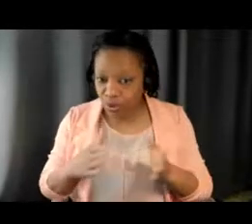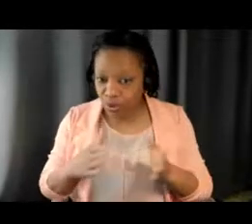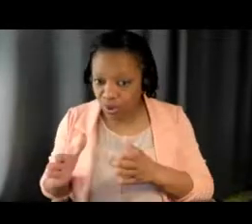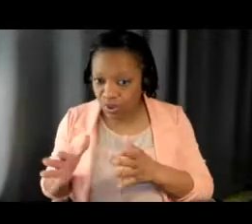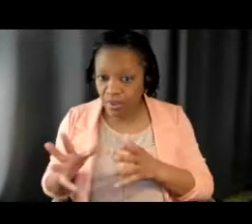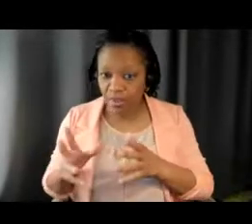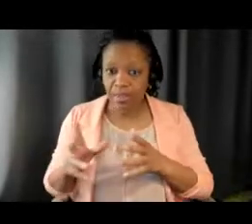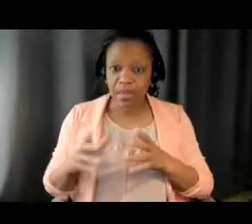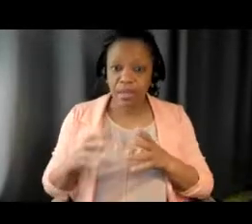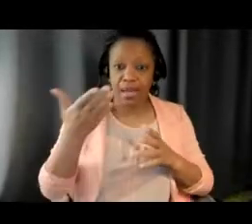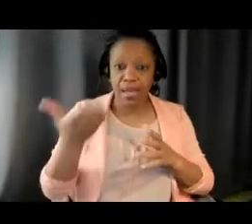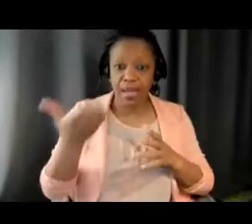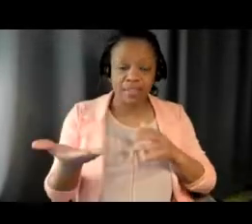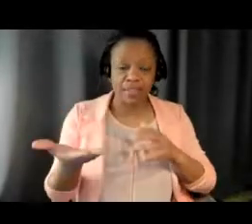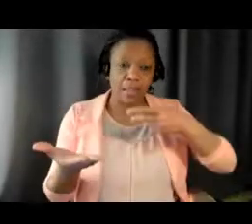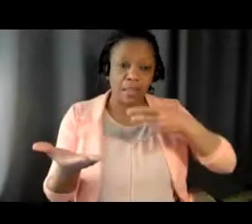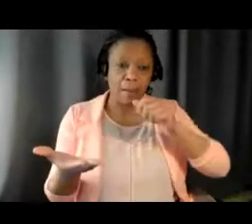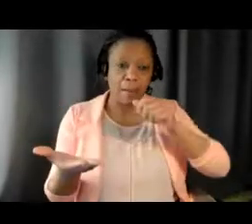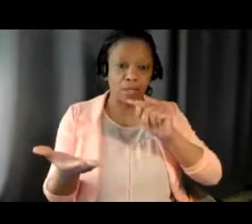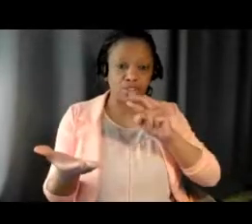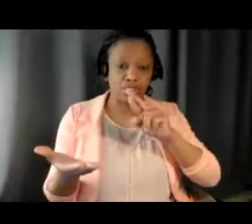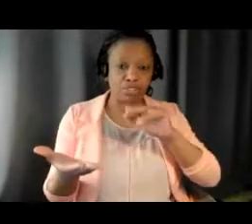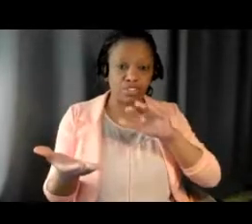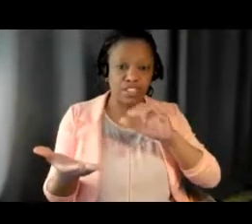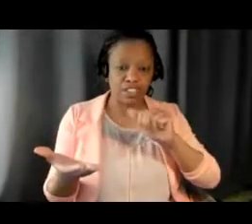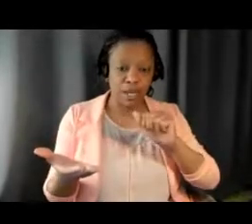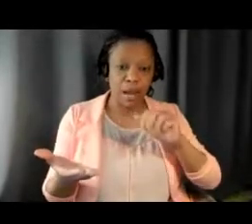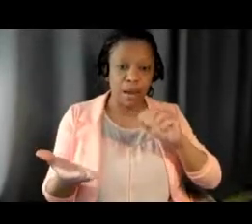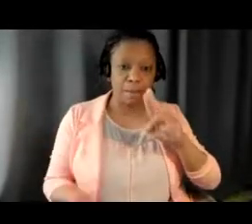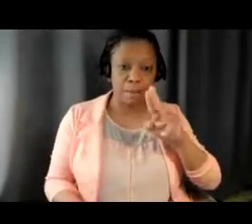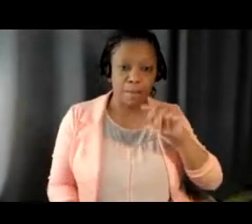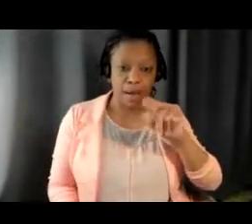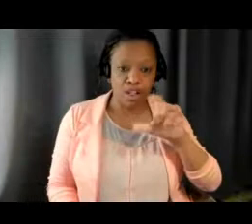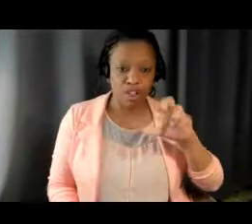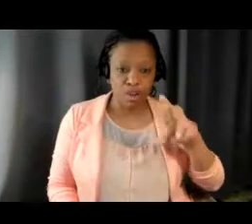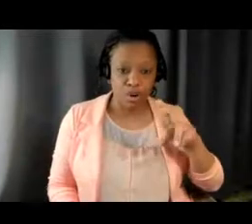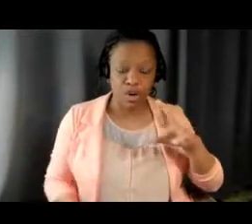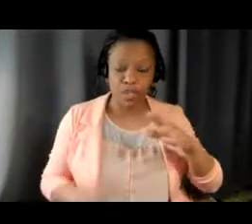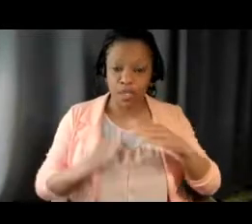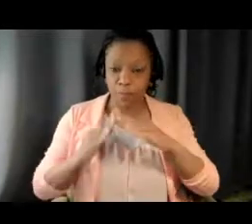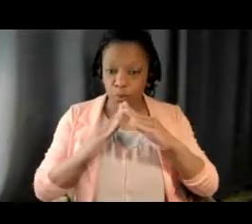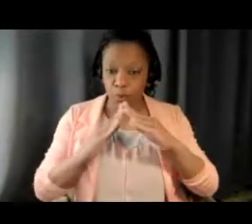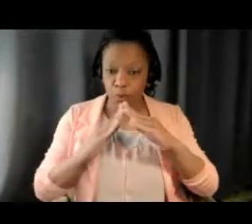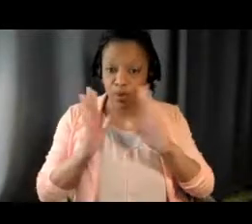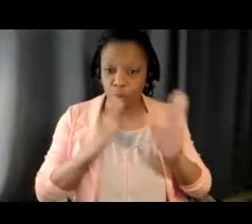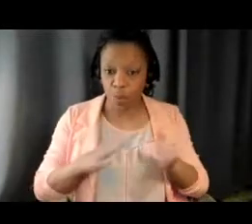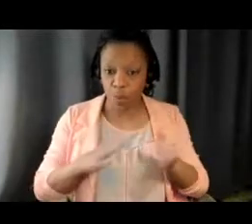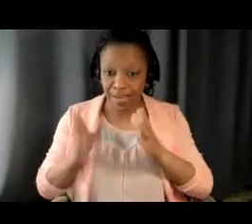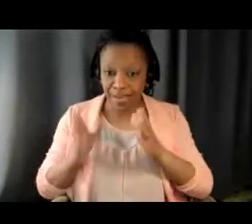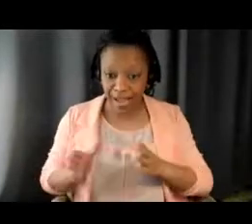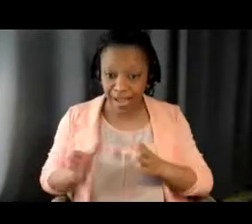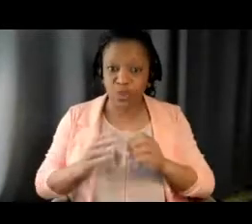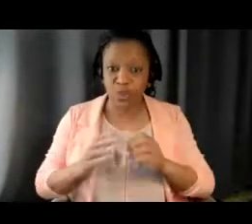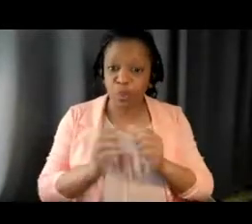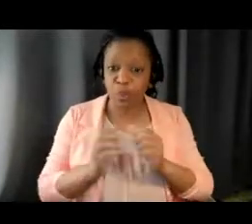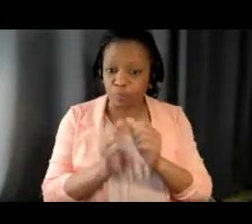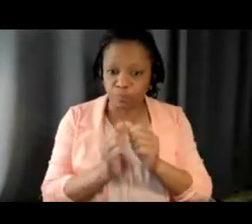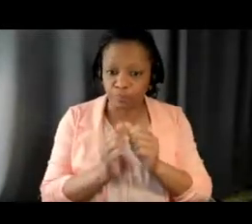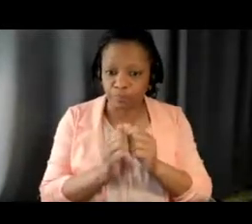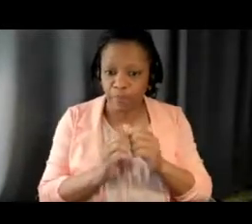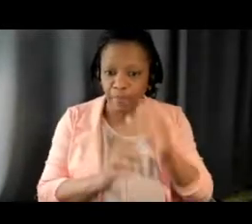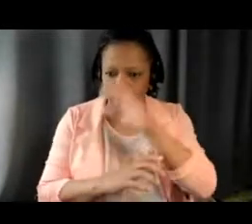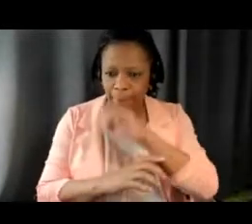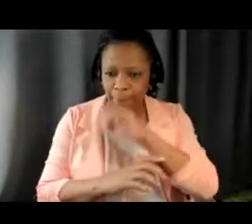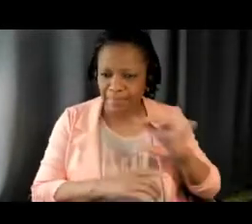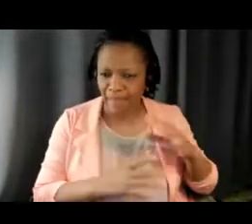joined by Patricia Butler, and I'm also a community organizer with IMAN. Yes, so welcome to our Kitchen Table Talks